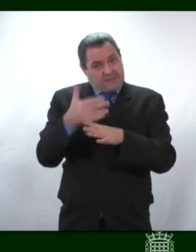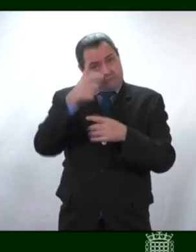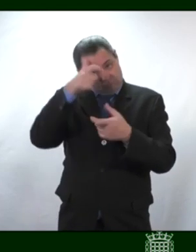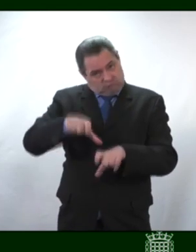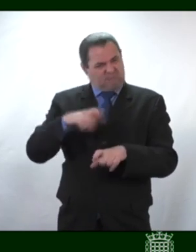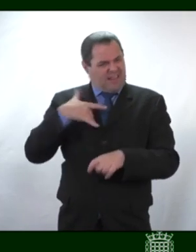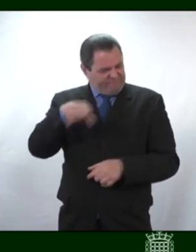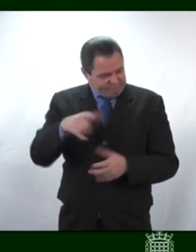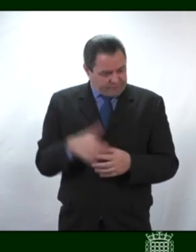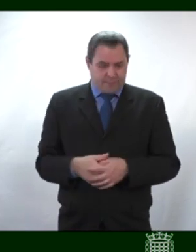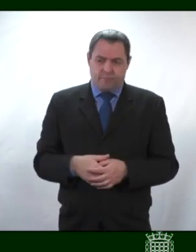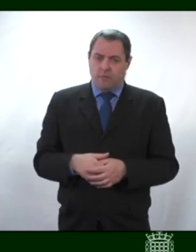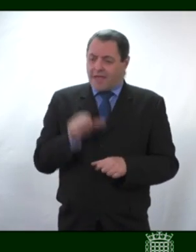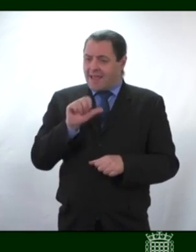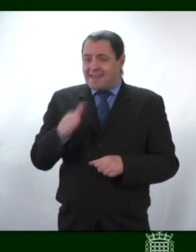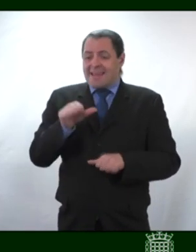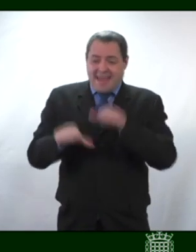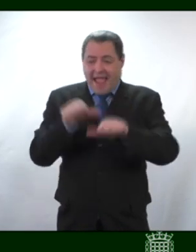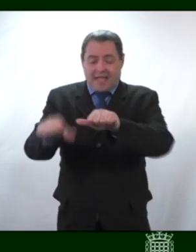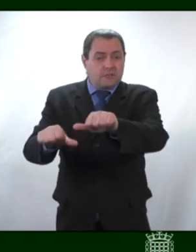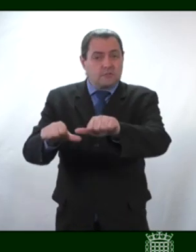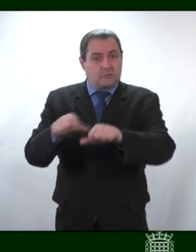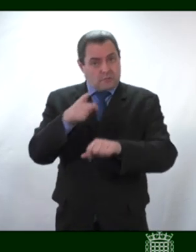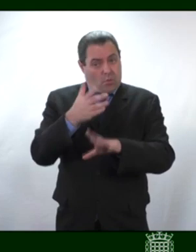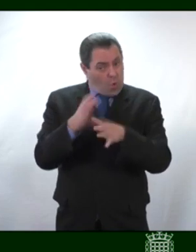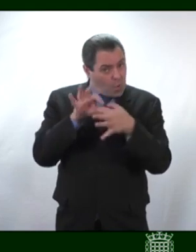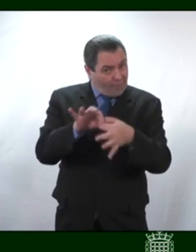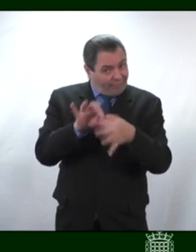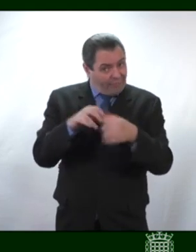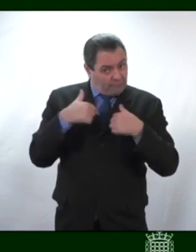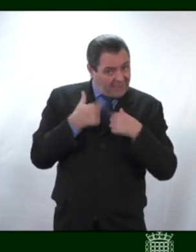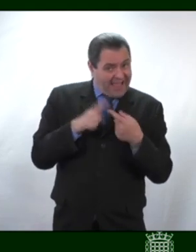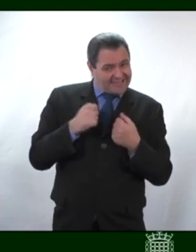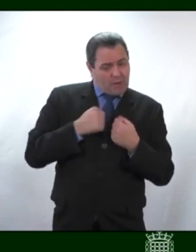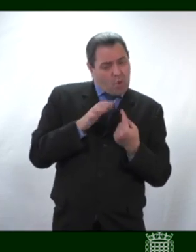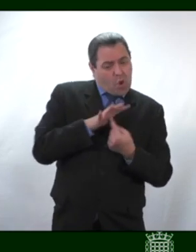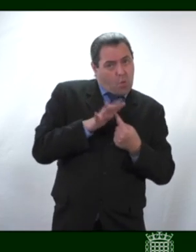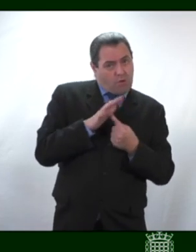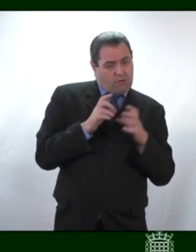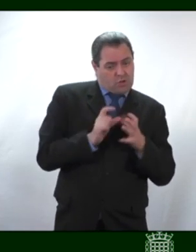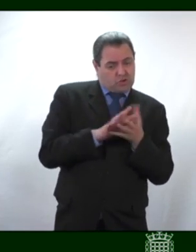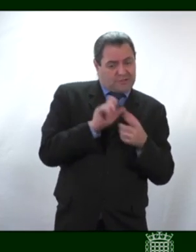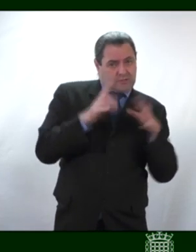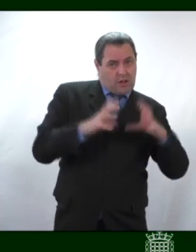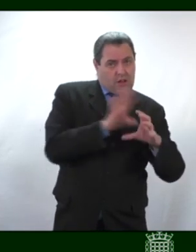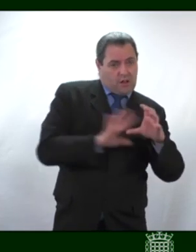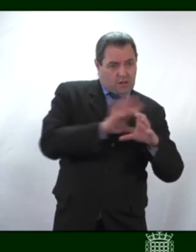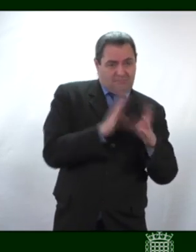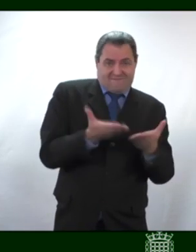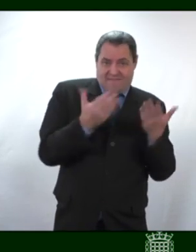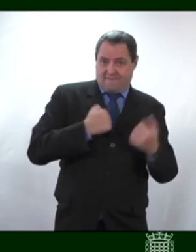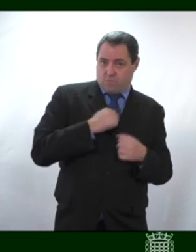consider the next steps, will the Minister continue to work with me and our local leaders to secure a fair deal for our